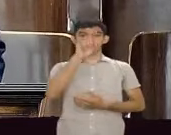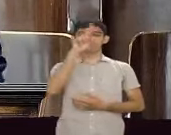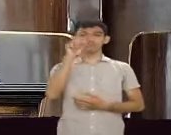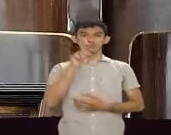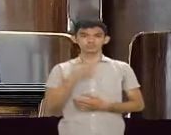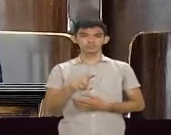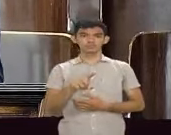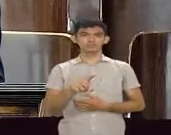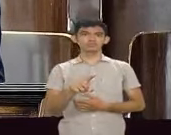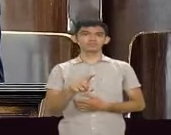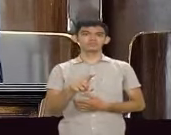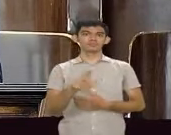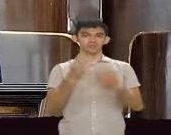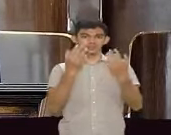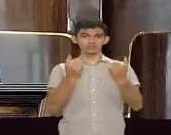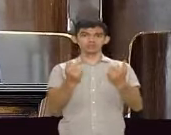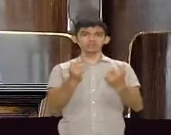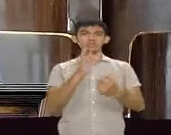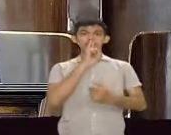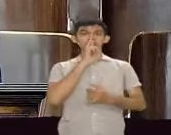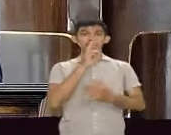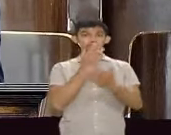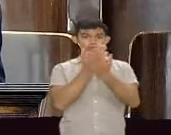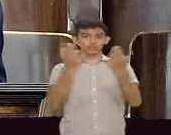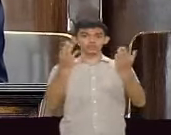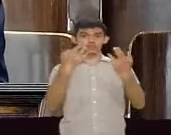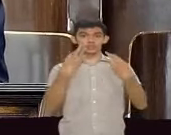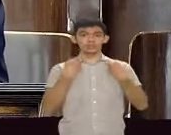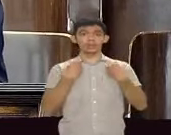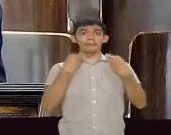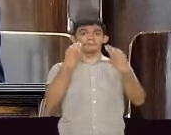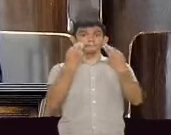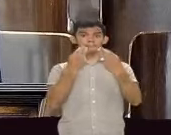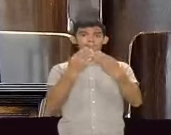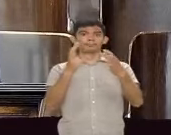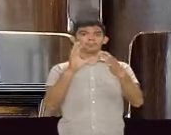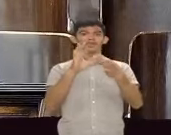The question tonight is, are you a member of God's eternal family?